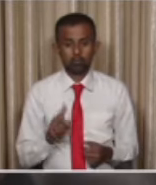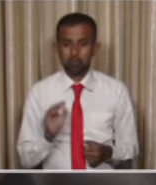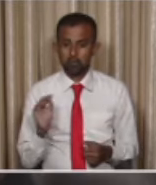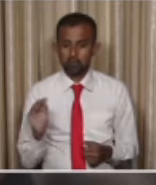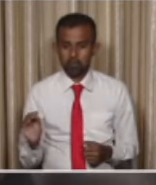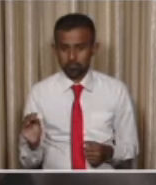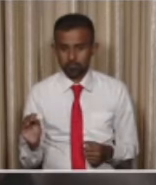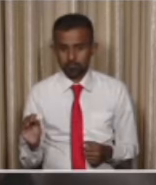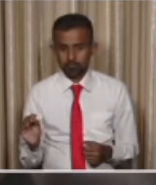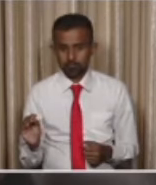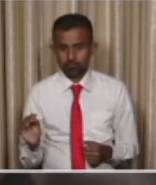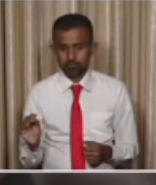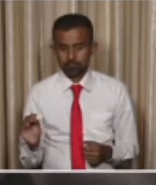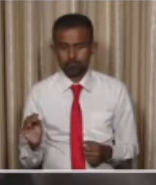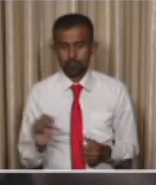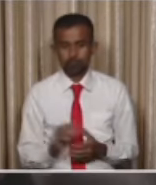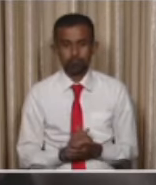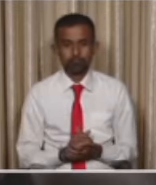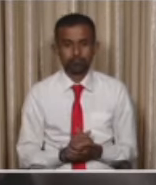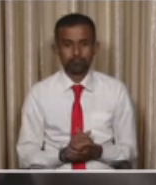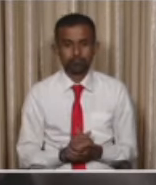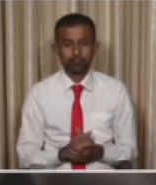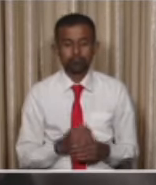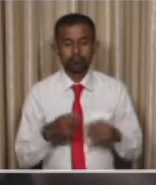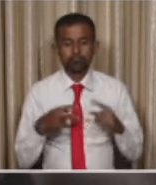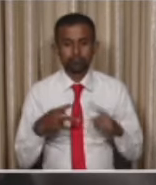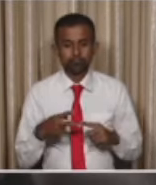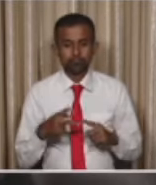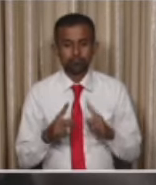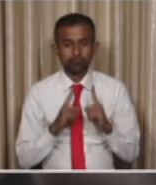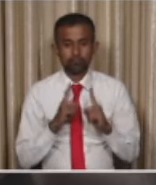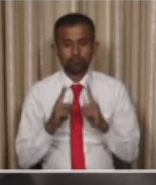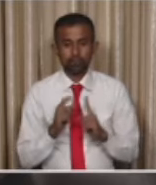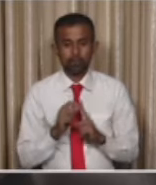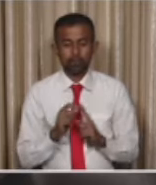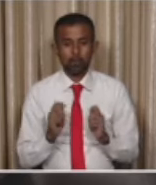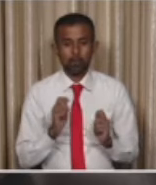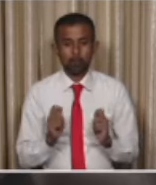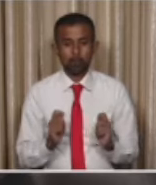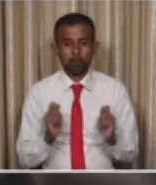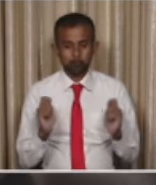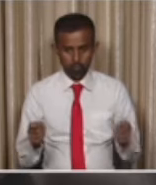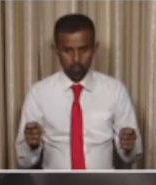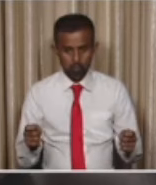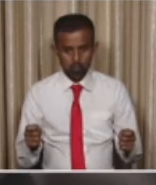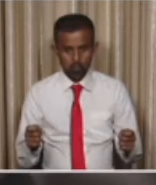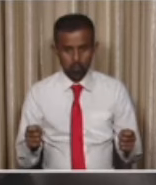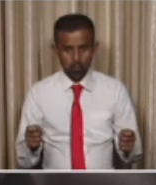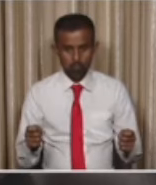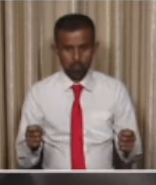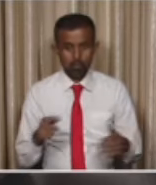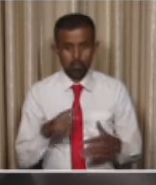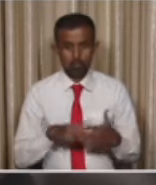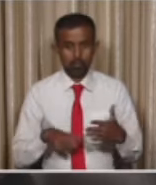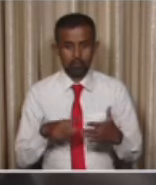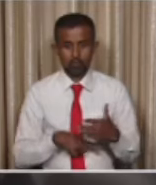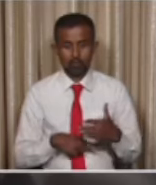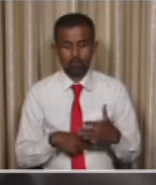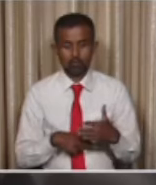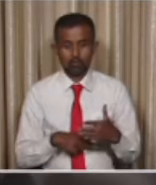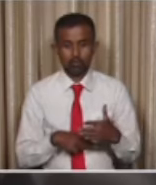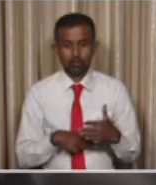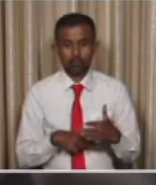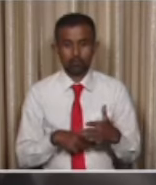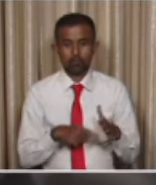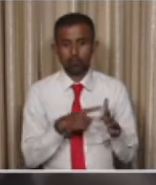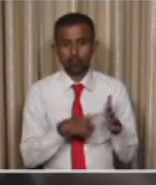no call for a division. It was passed. Thereafter, since it was a private member's bill, it